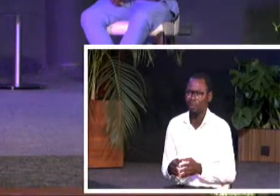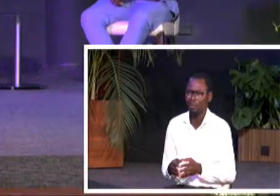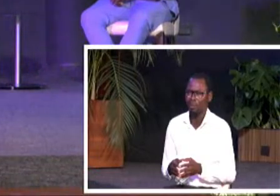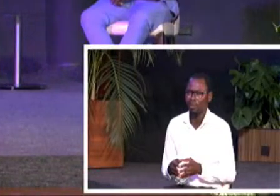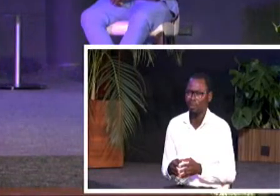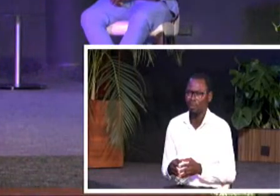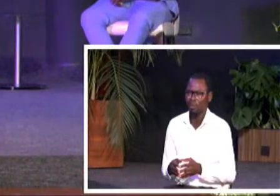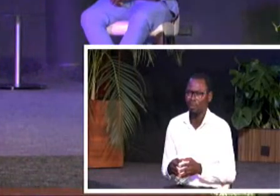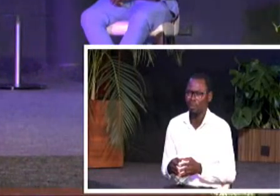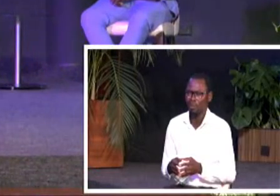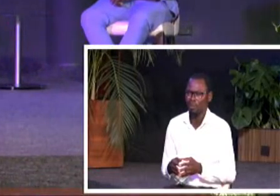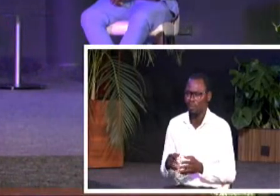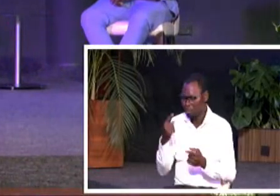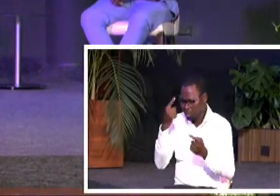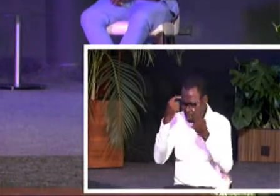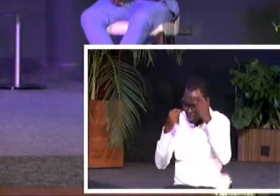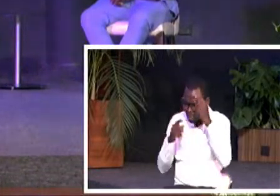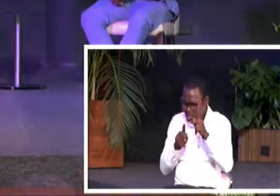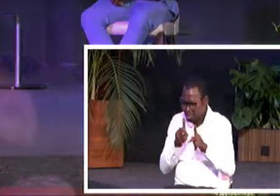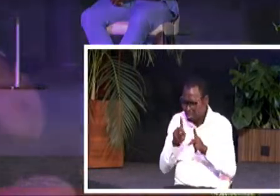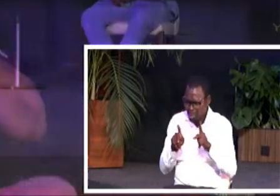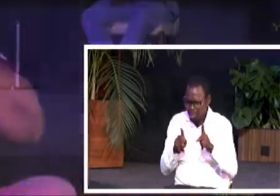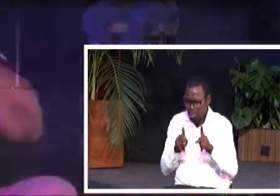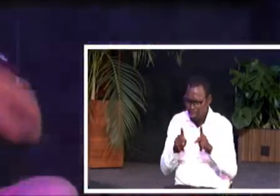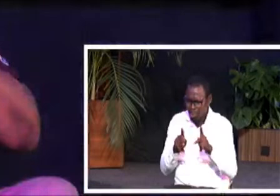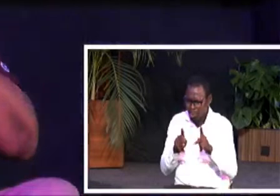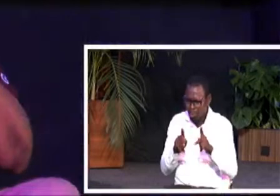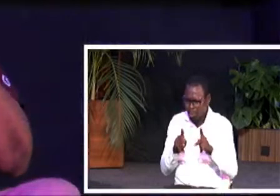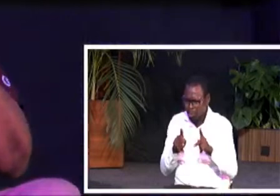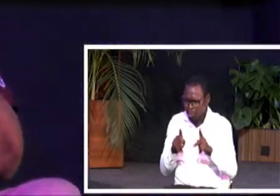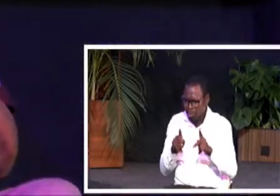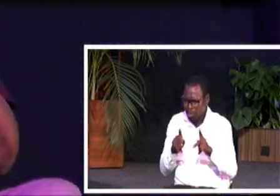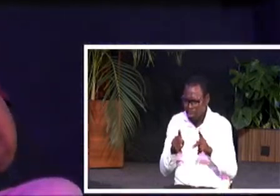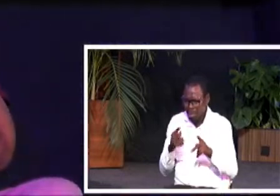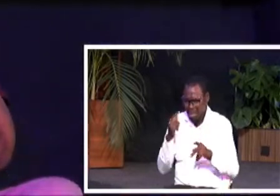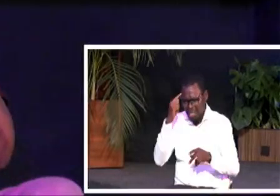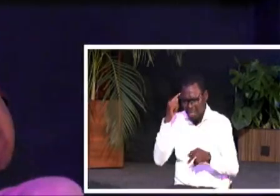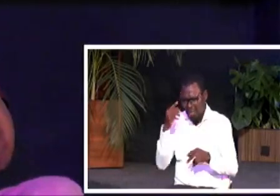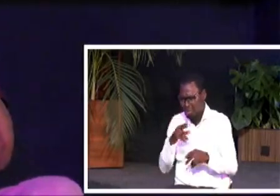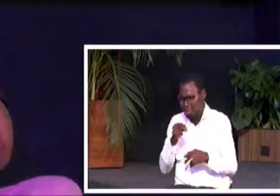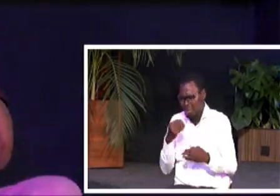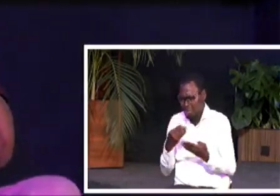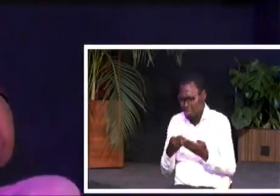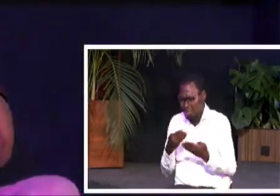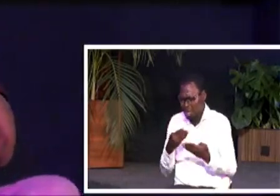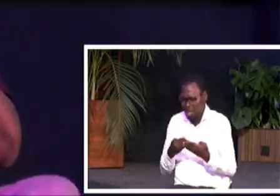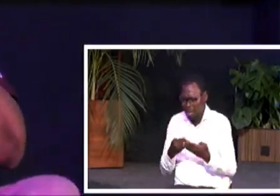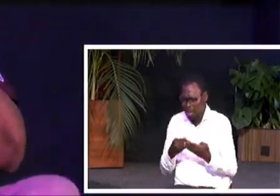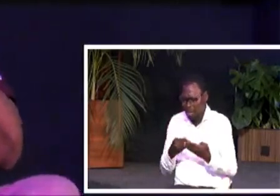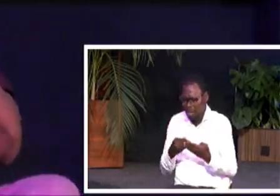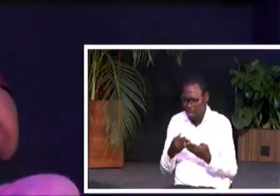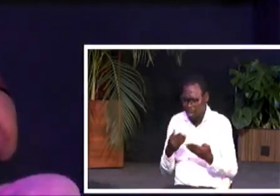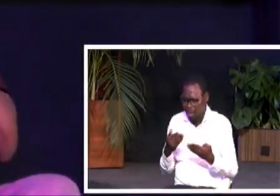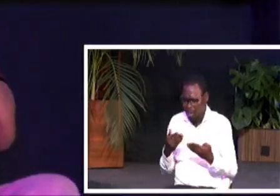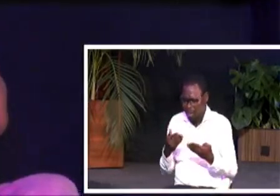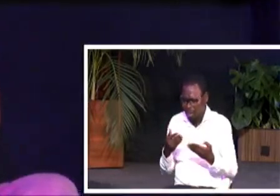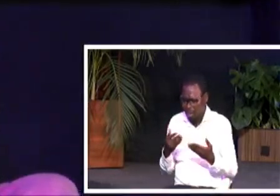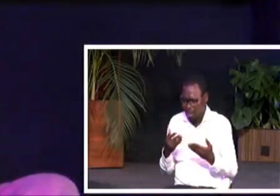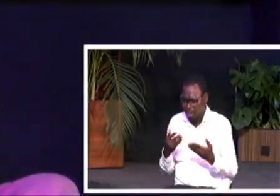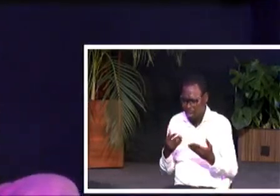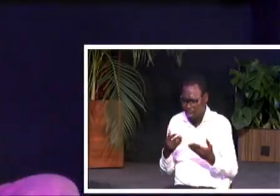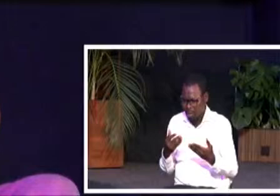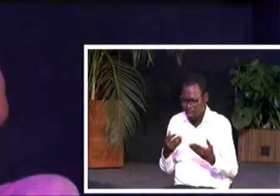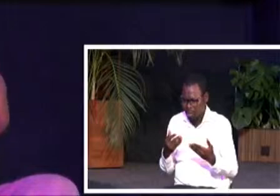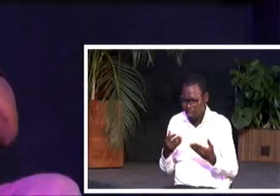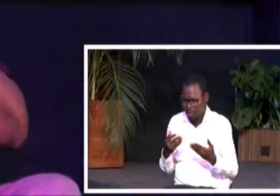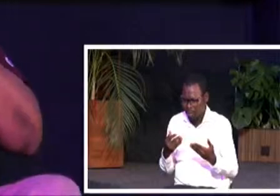people, you know, they feel there's no money, the youth is not in there, so their knowledge is old